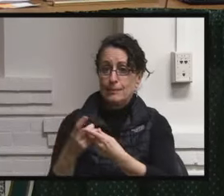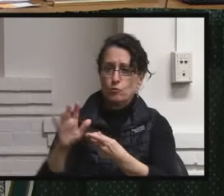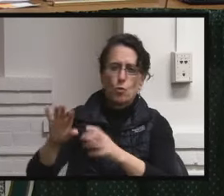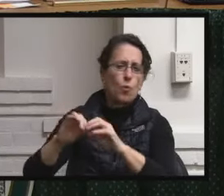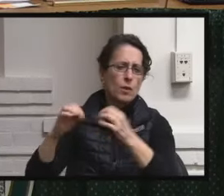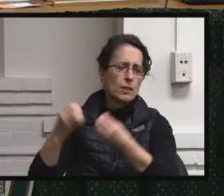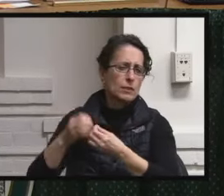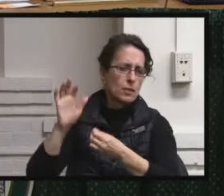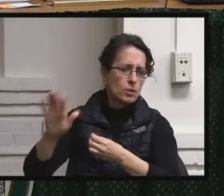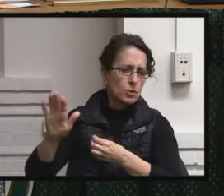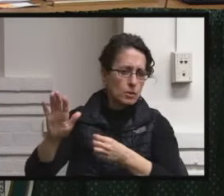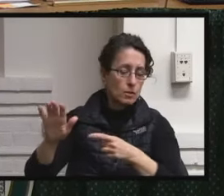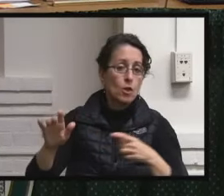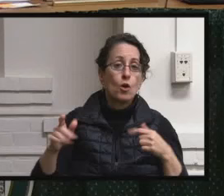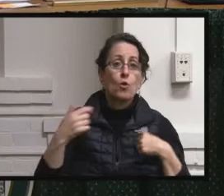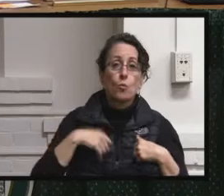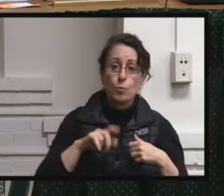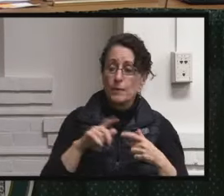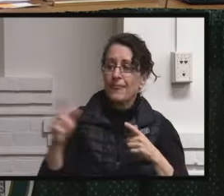our recyclables.